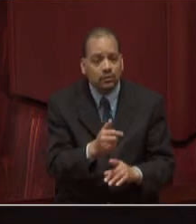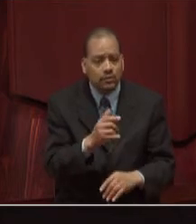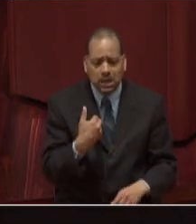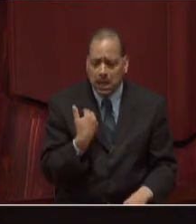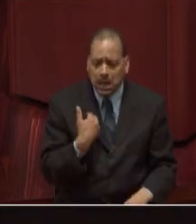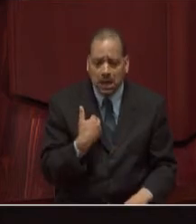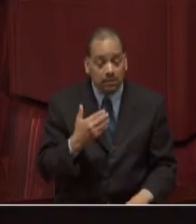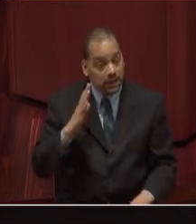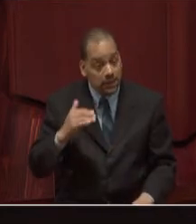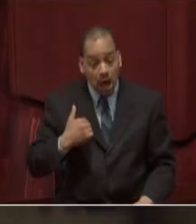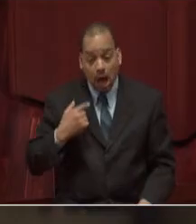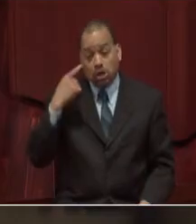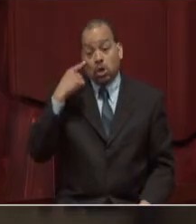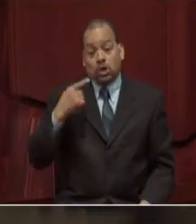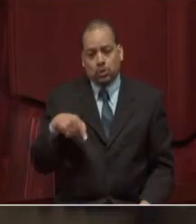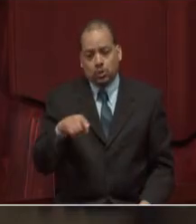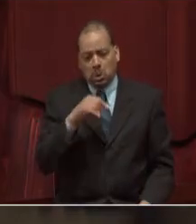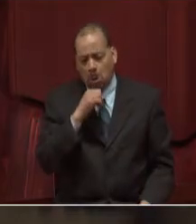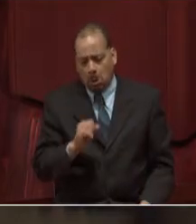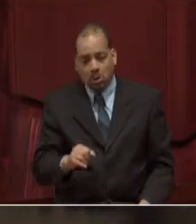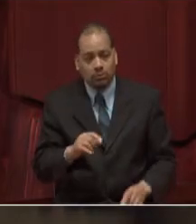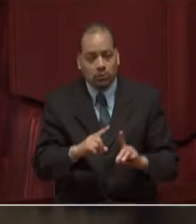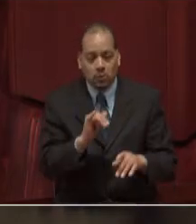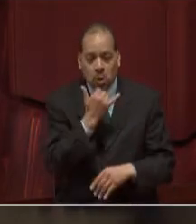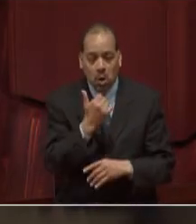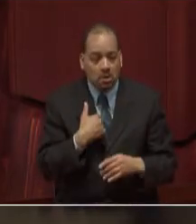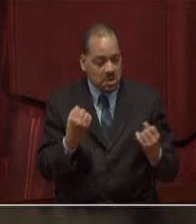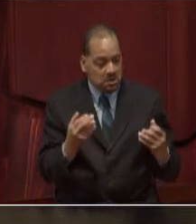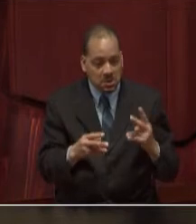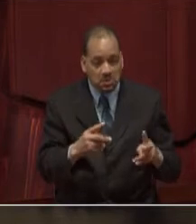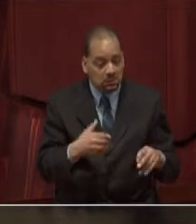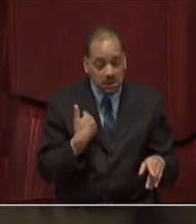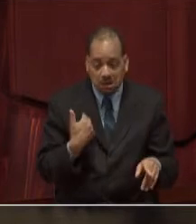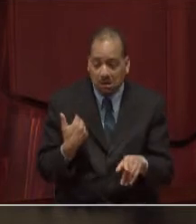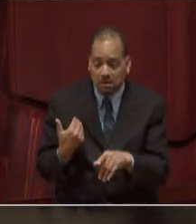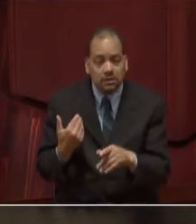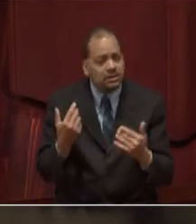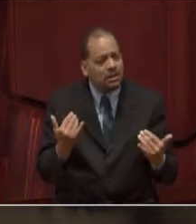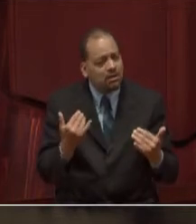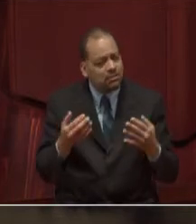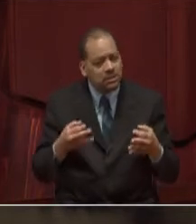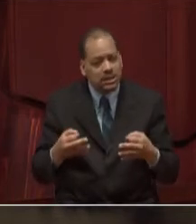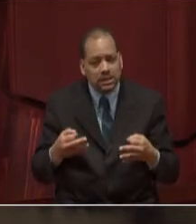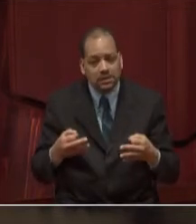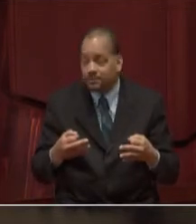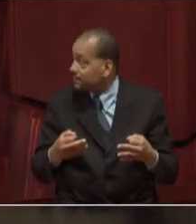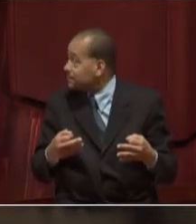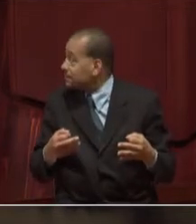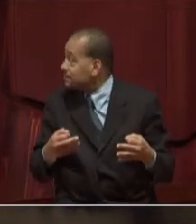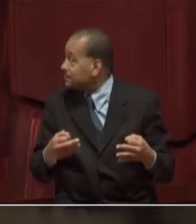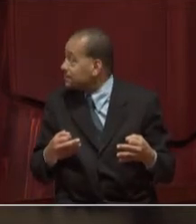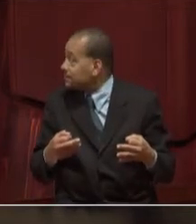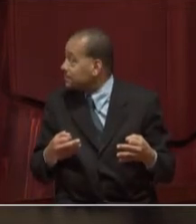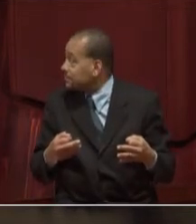time. But in fact, you were quite young compared to other people who have held those jobs. Why don't you just talk through how did you find your way? And let's